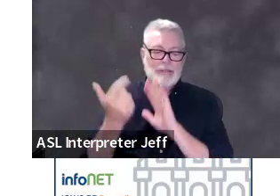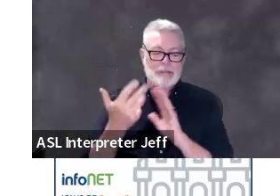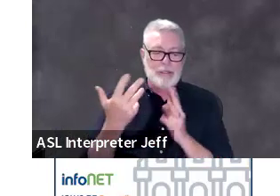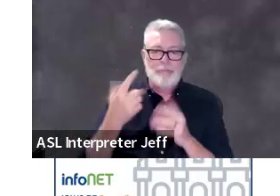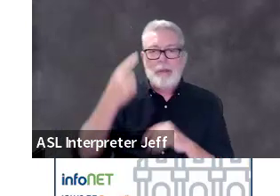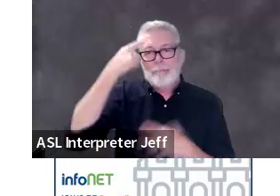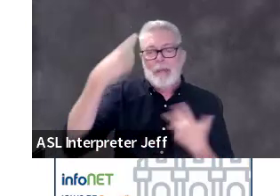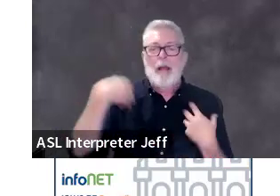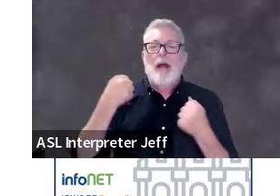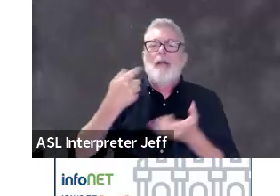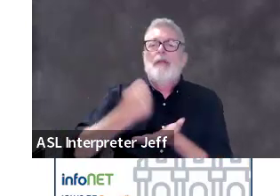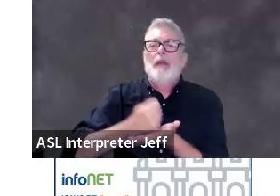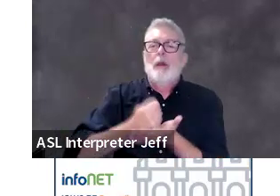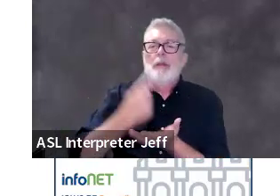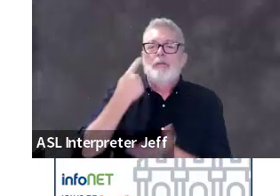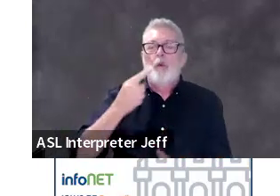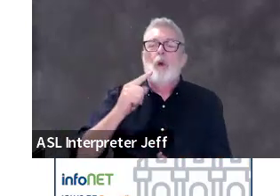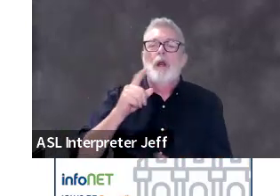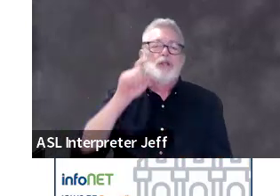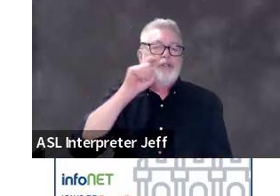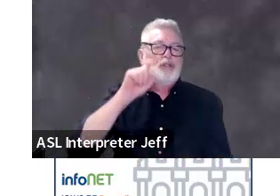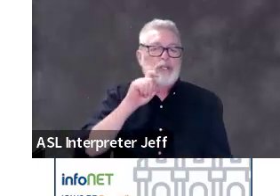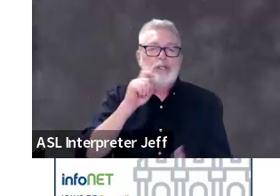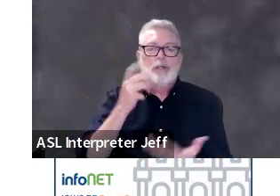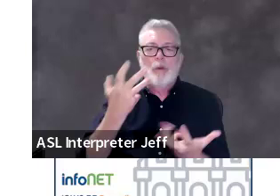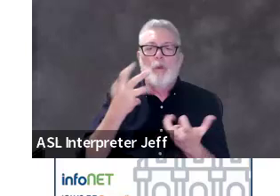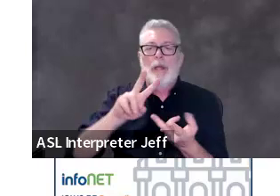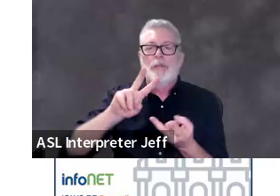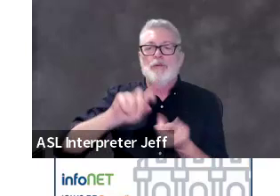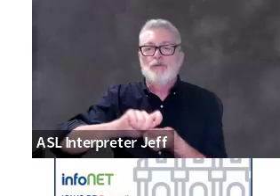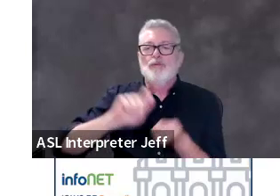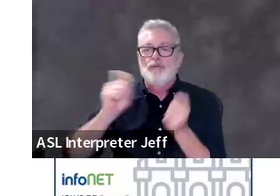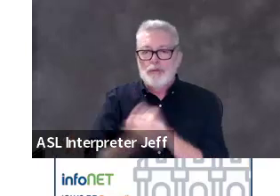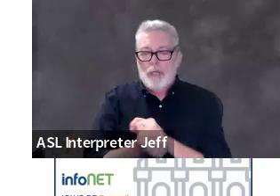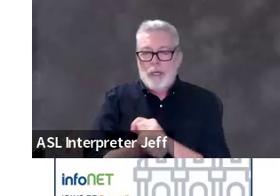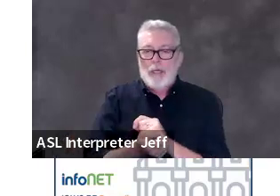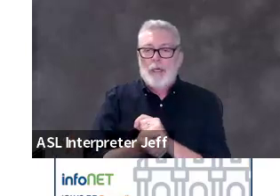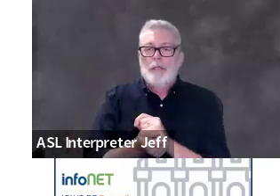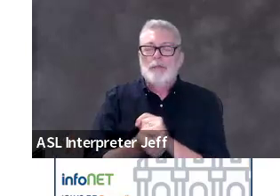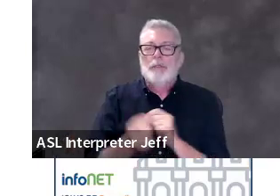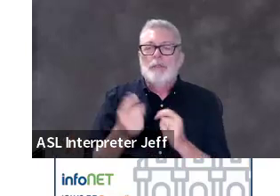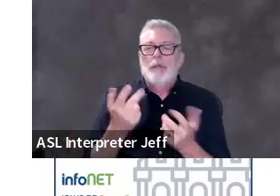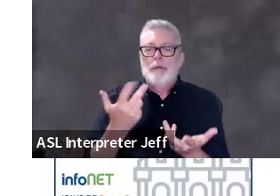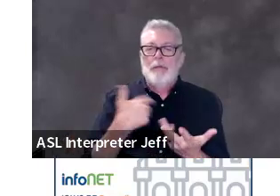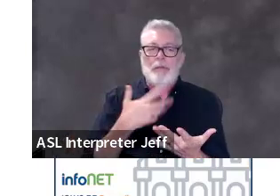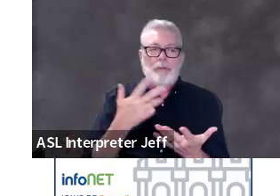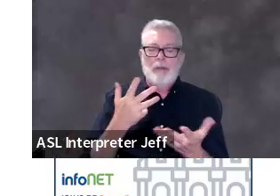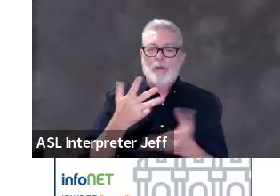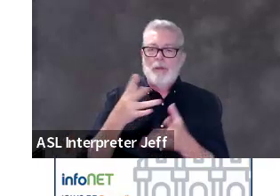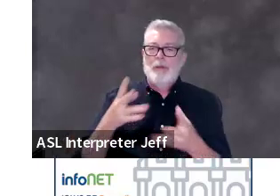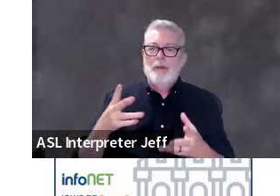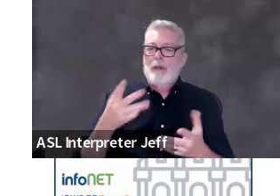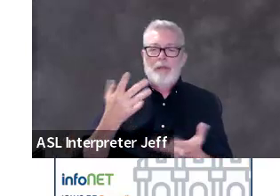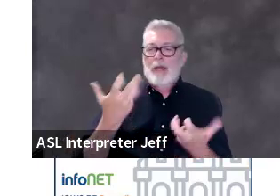mental health therapy for gender dysphoria. That was really concerning to a lot of people, that you would be taking mental health therapy away